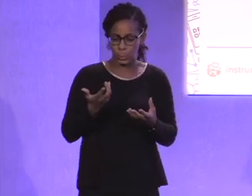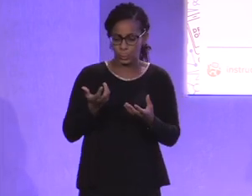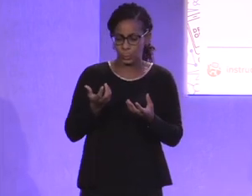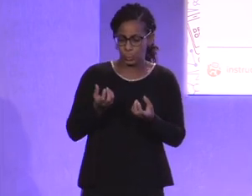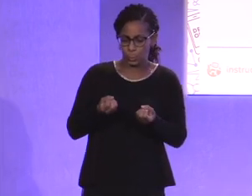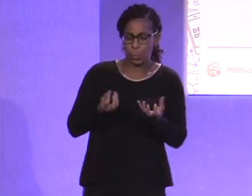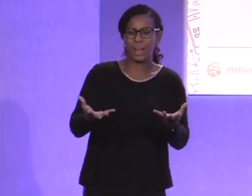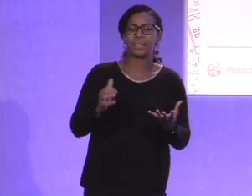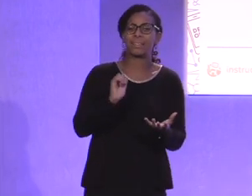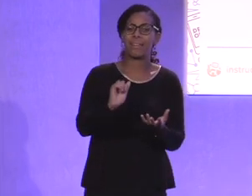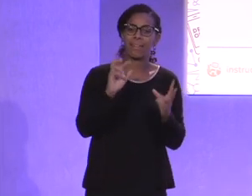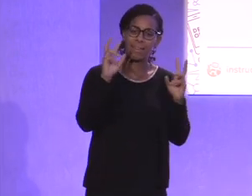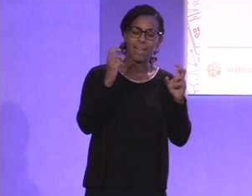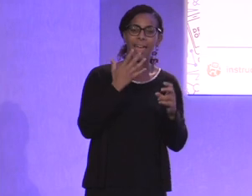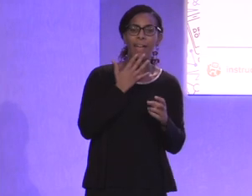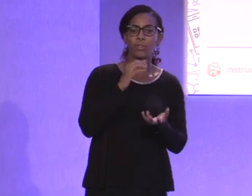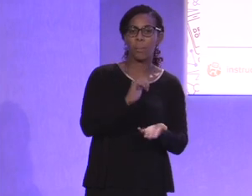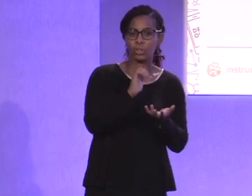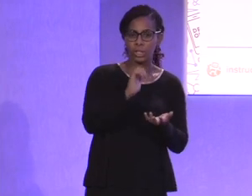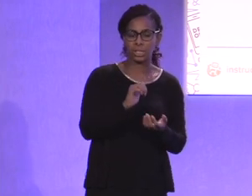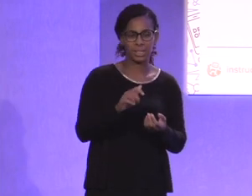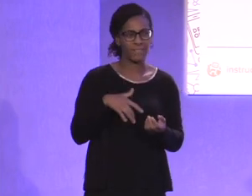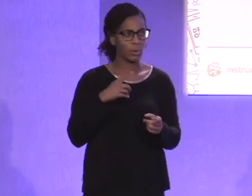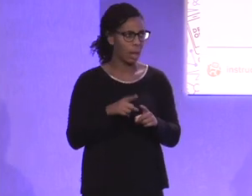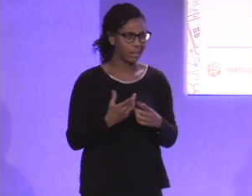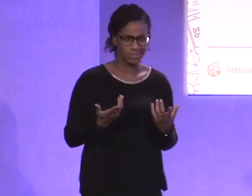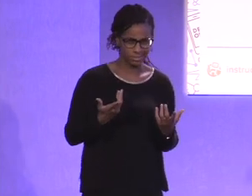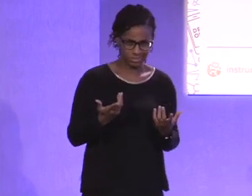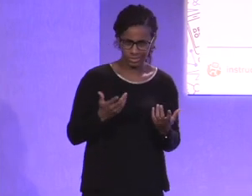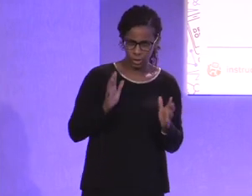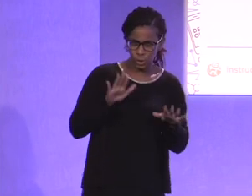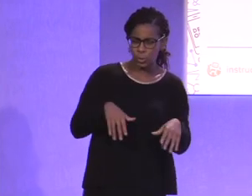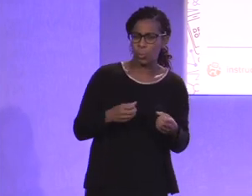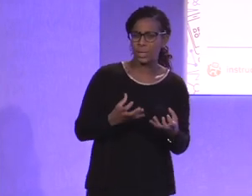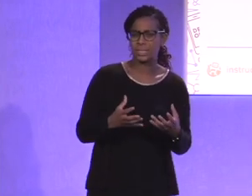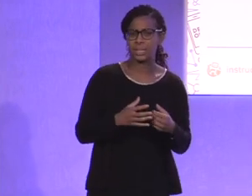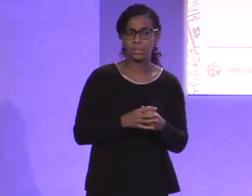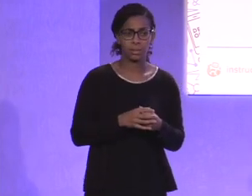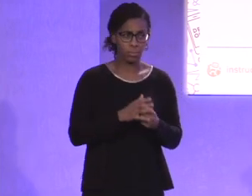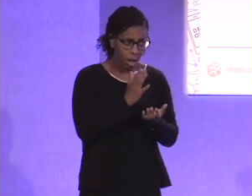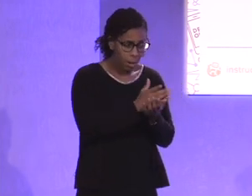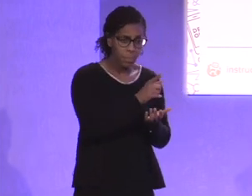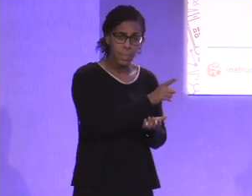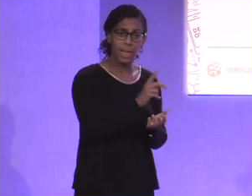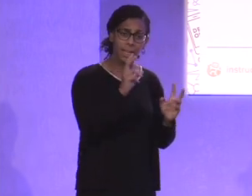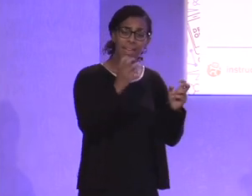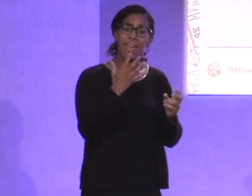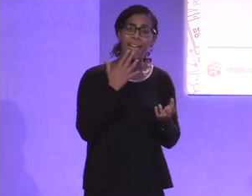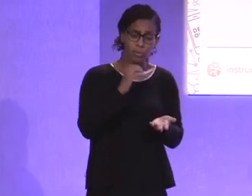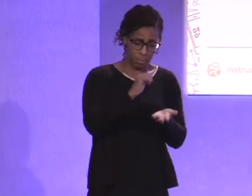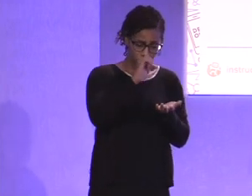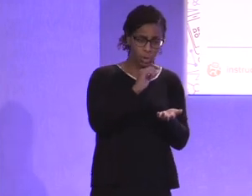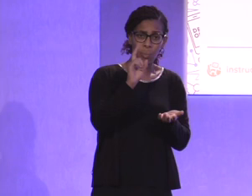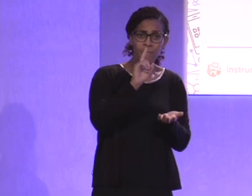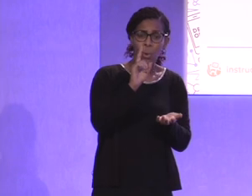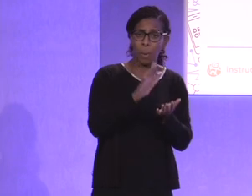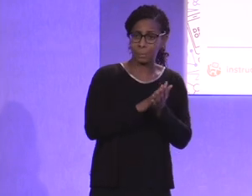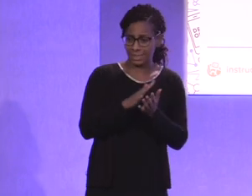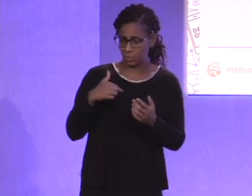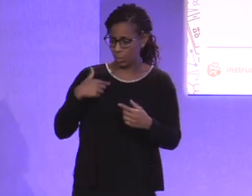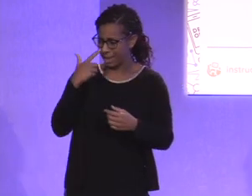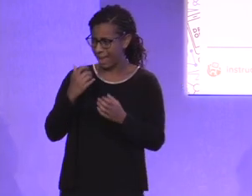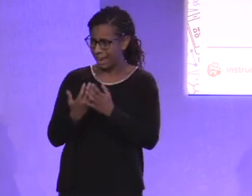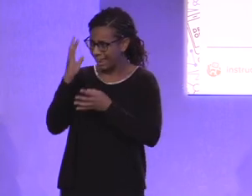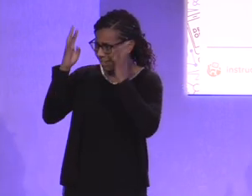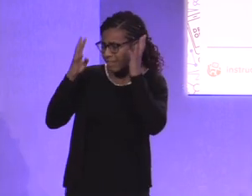That's a problem. That's a bad thing. Your error budget is there for you to innovate, to stay competitive. It's also there for you to